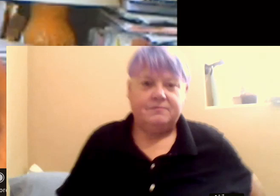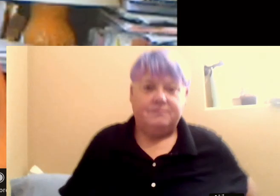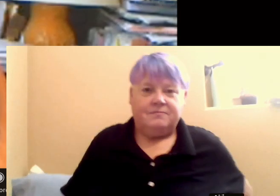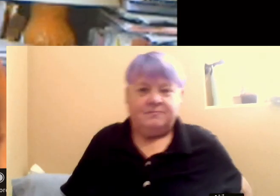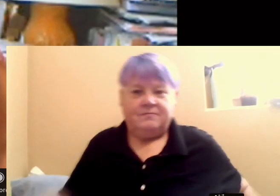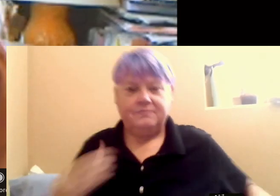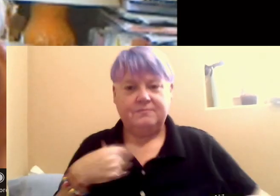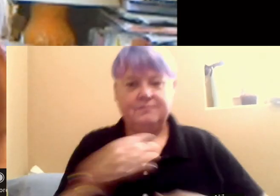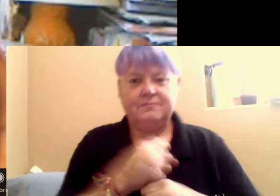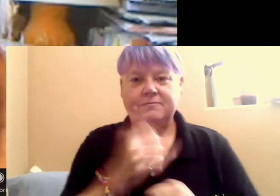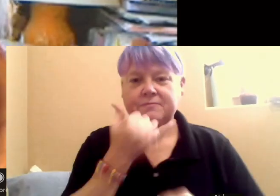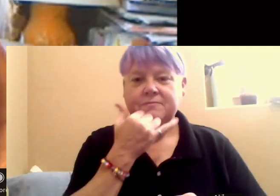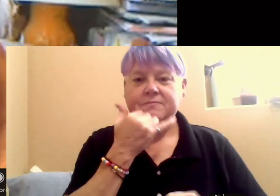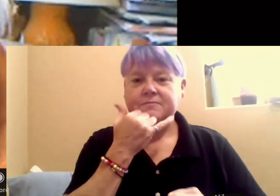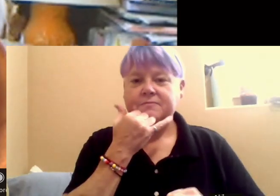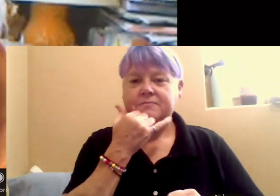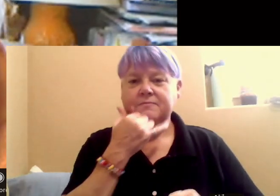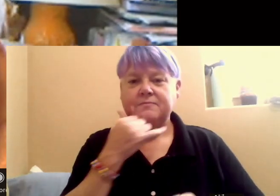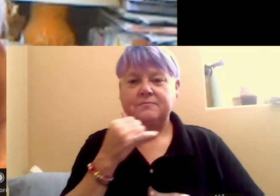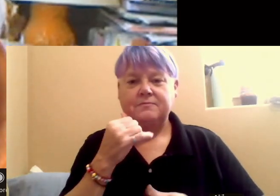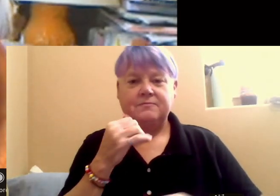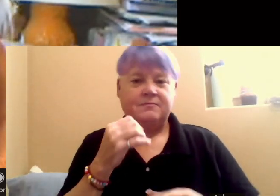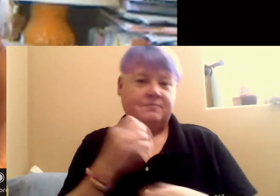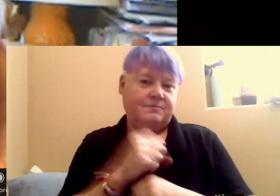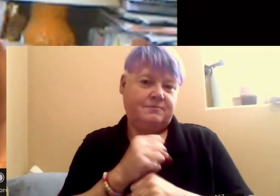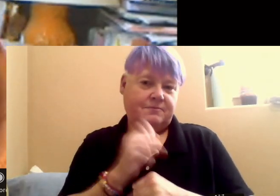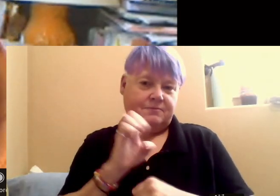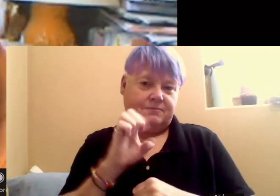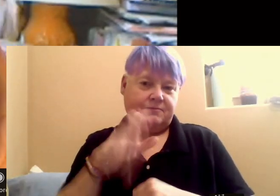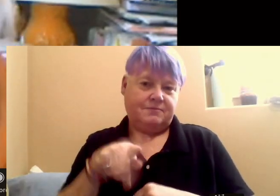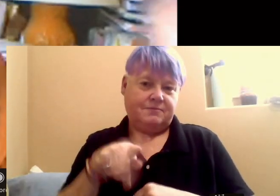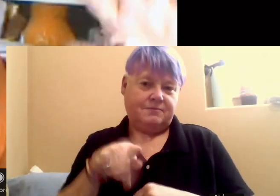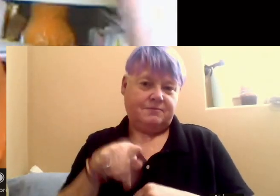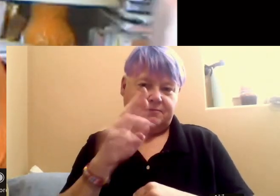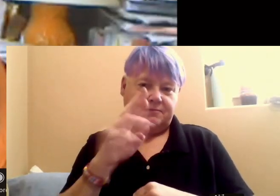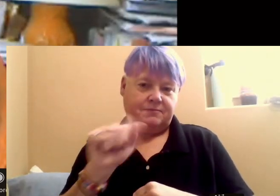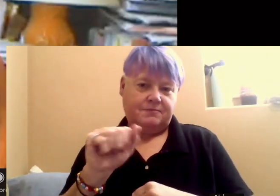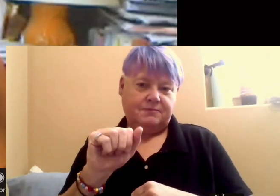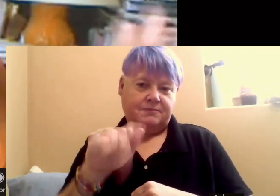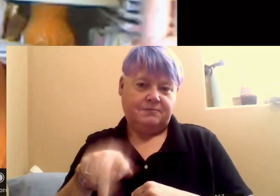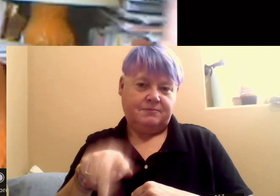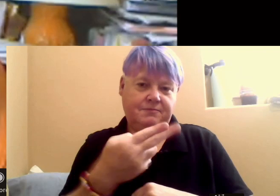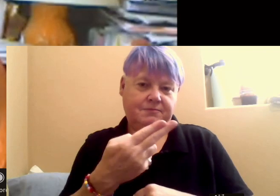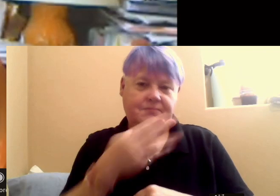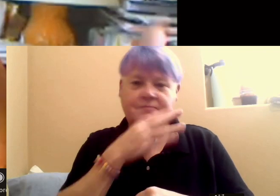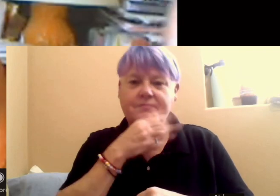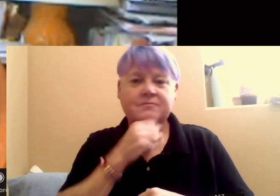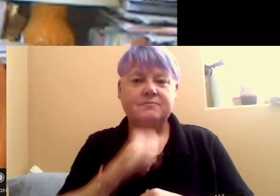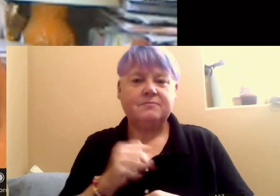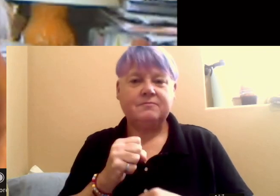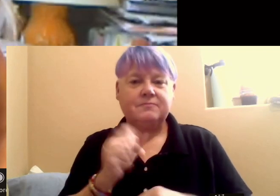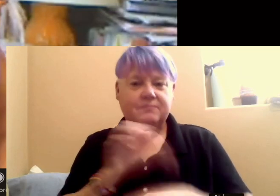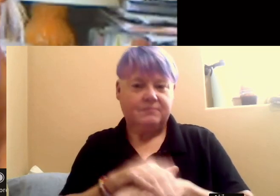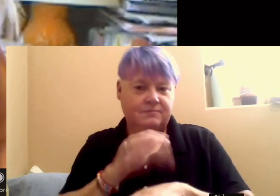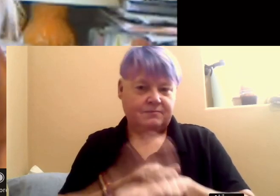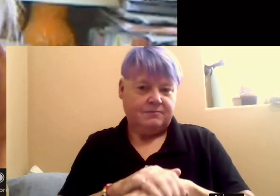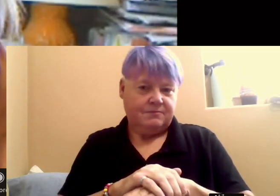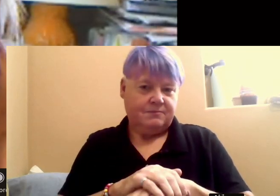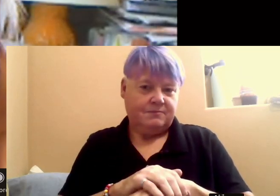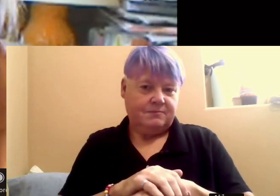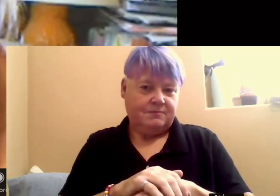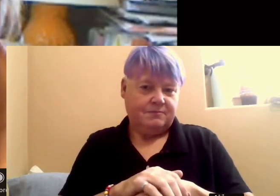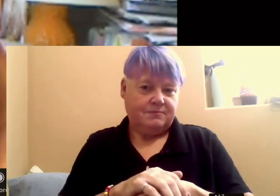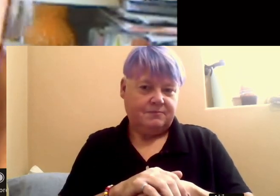made a mistake and I made the epigraph Bede's Death Song, which is in like ancient Old English or middle something English. And